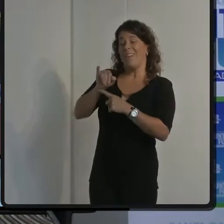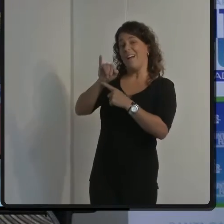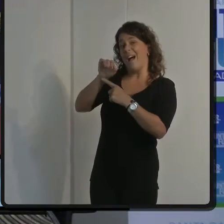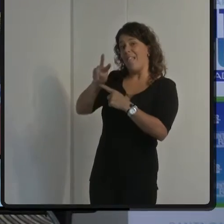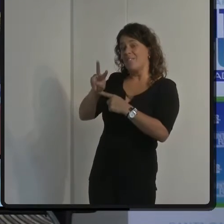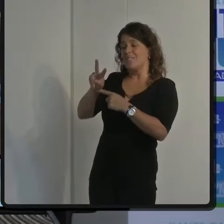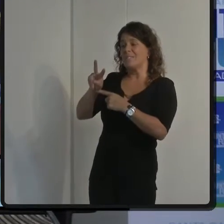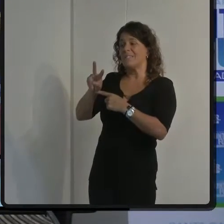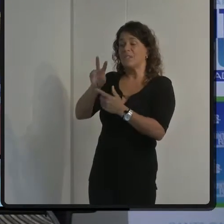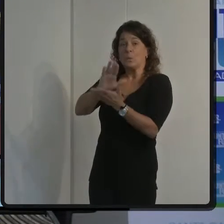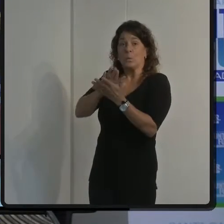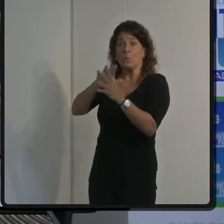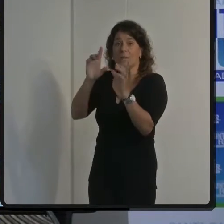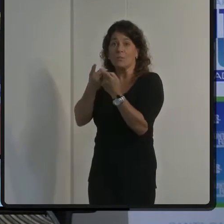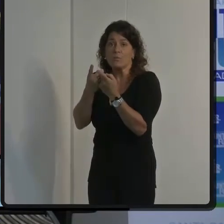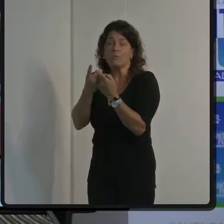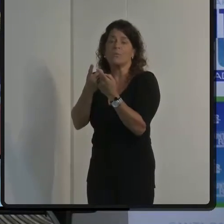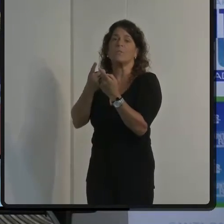more than welcome to apply.